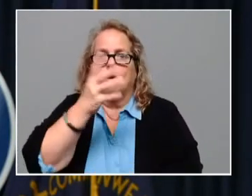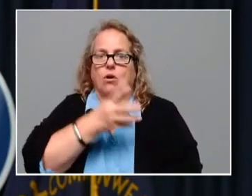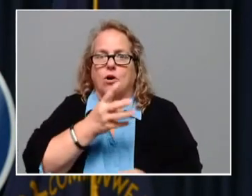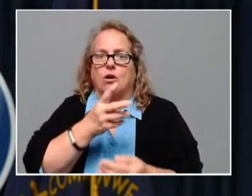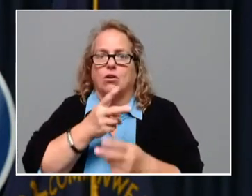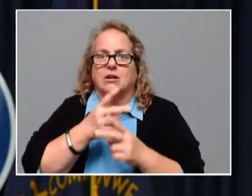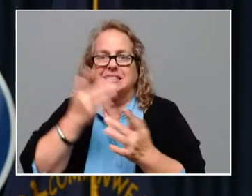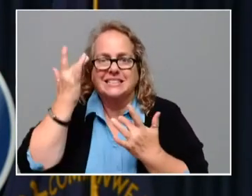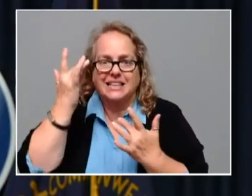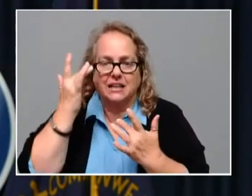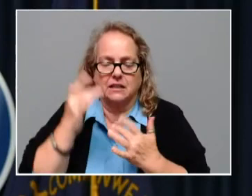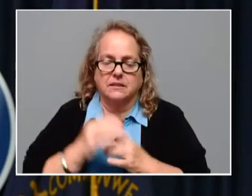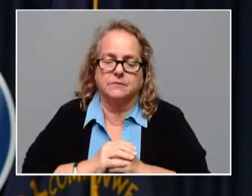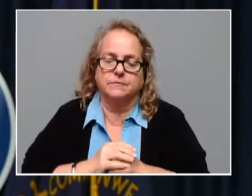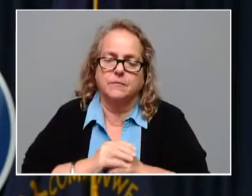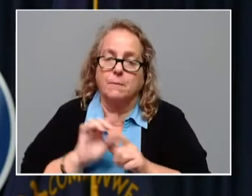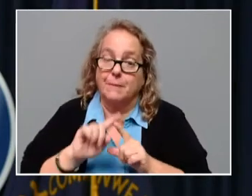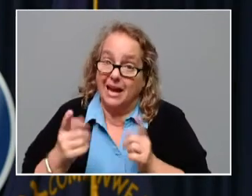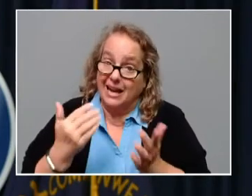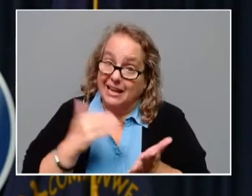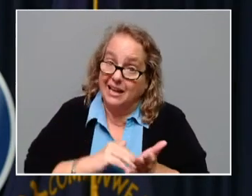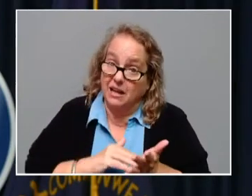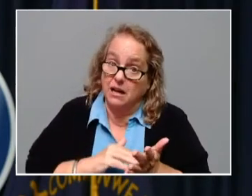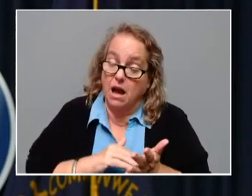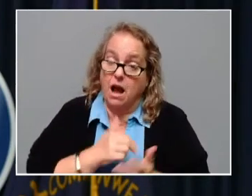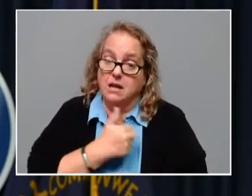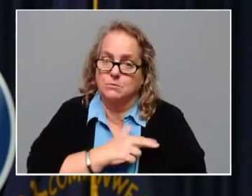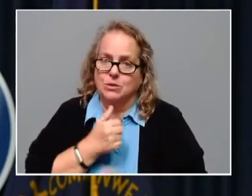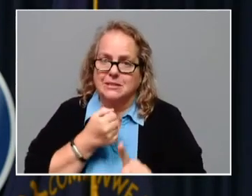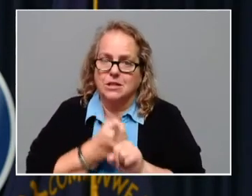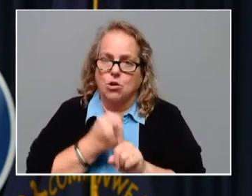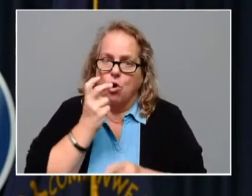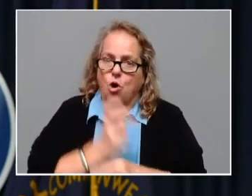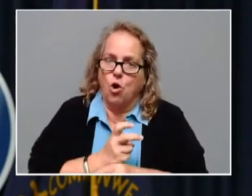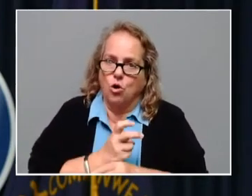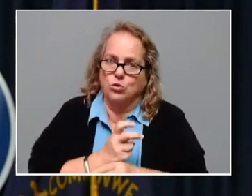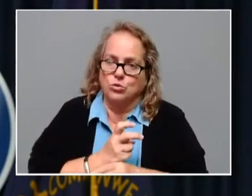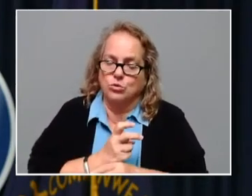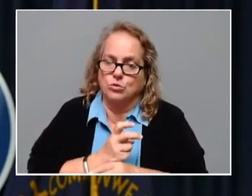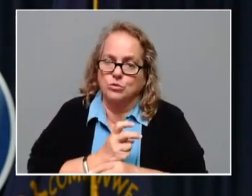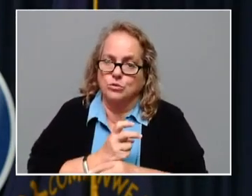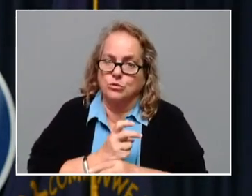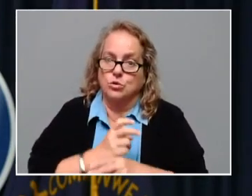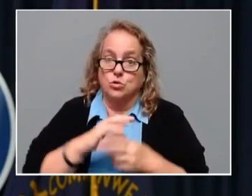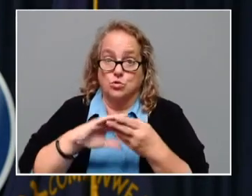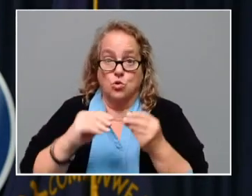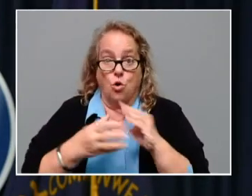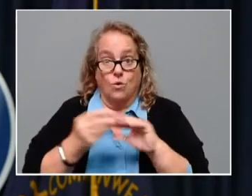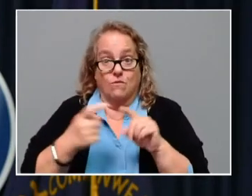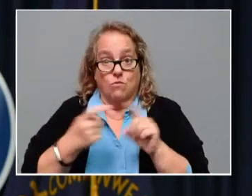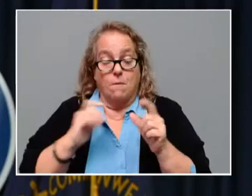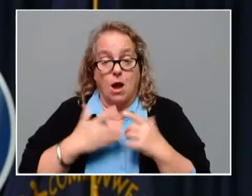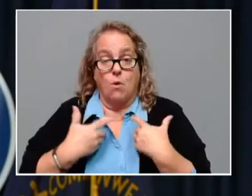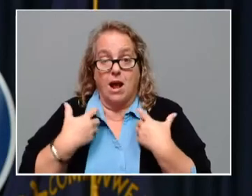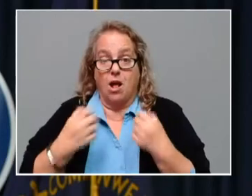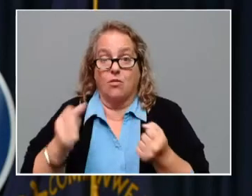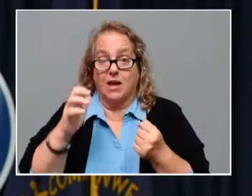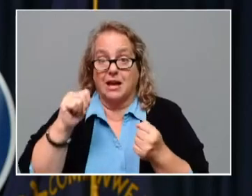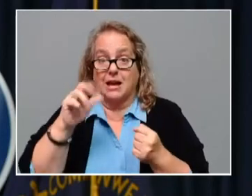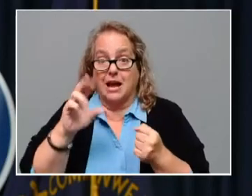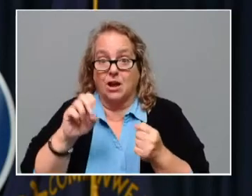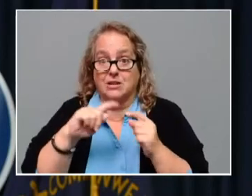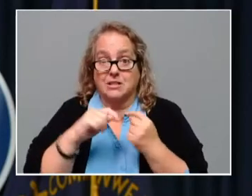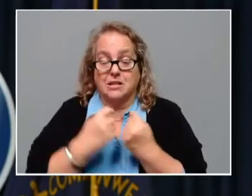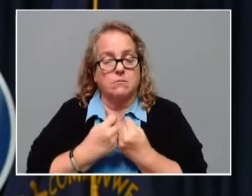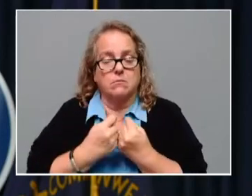hospitals hit hard. Stories from our healthcare teams are heartbreaking, and the truth is we cannot continue at this pace. We have